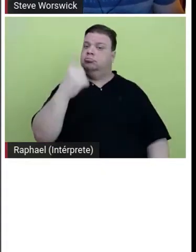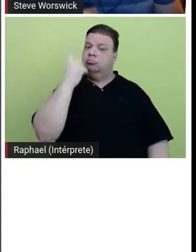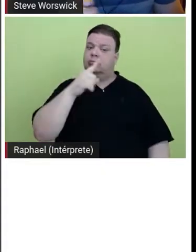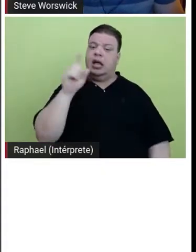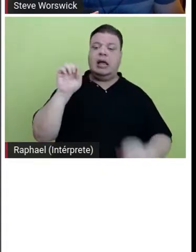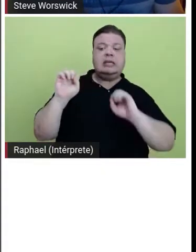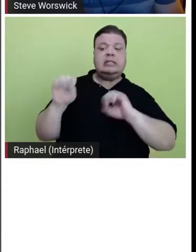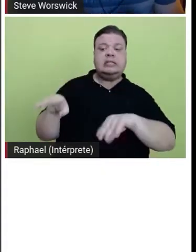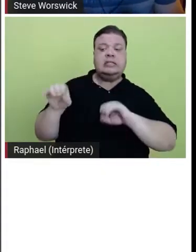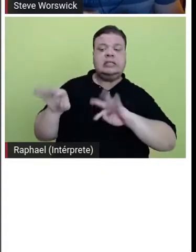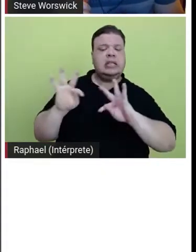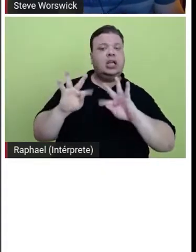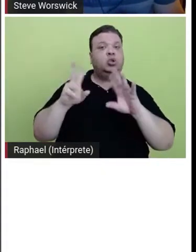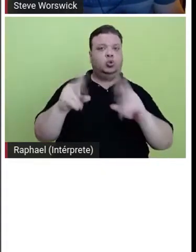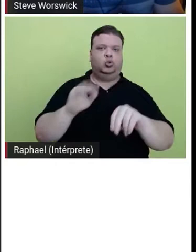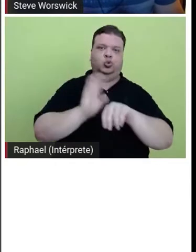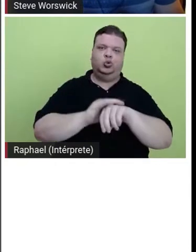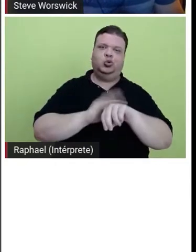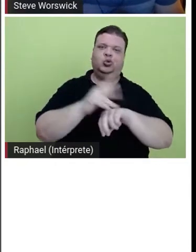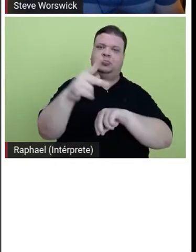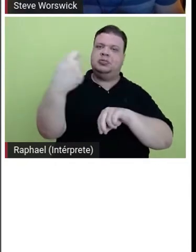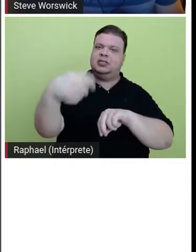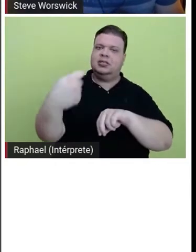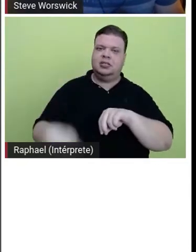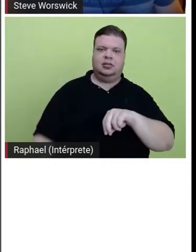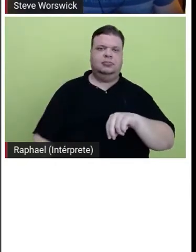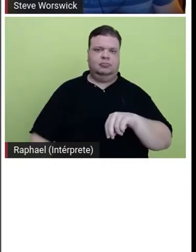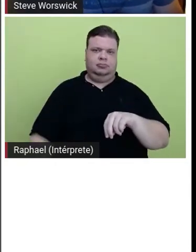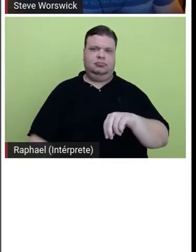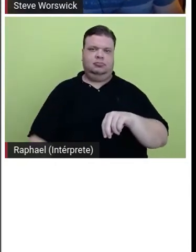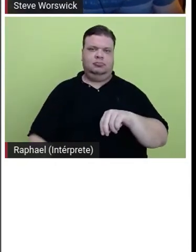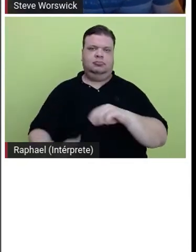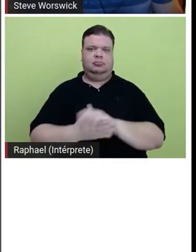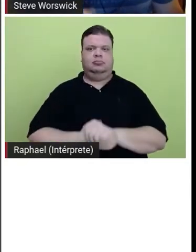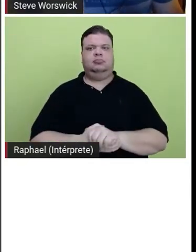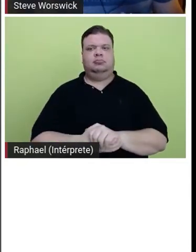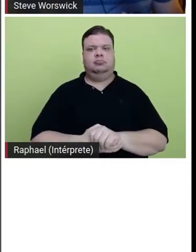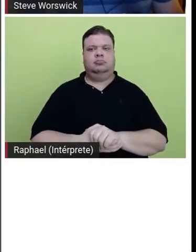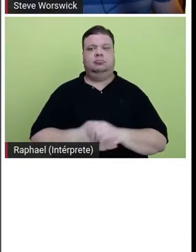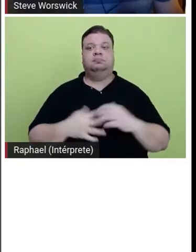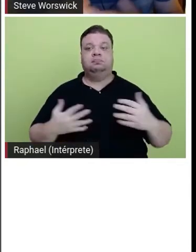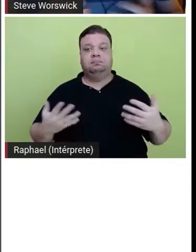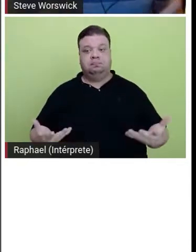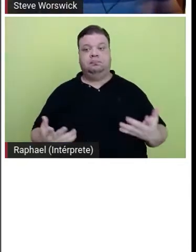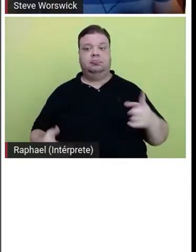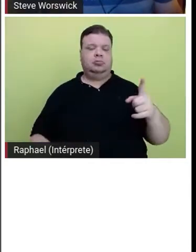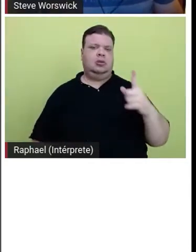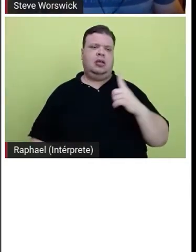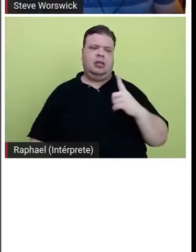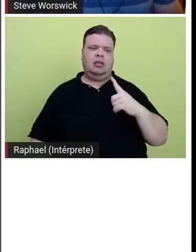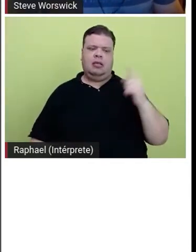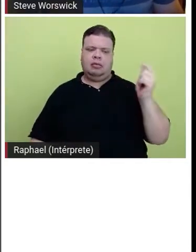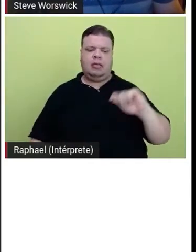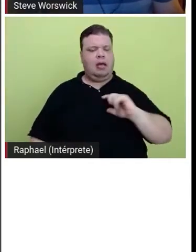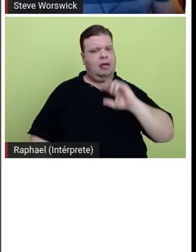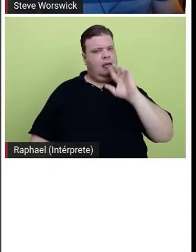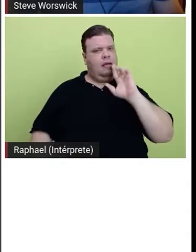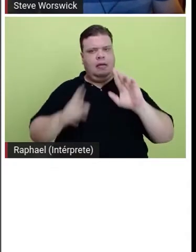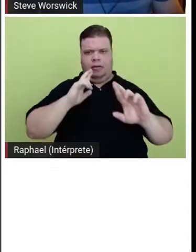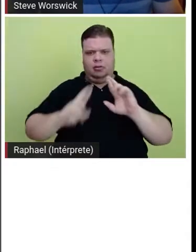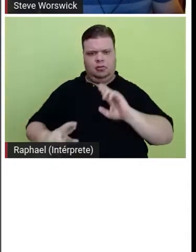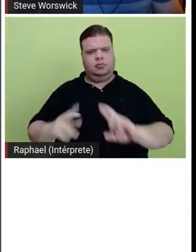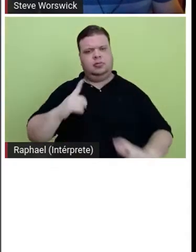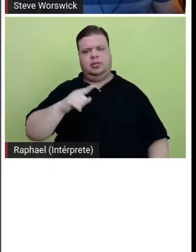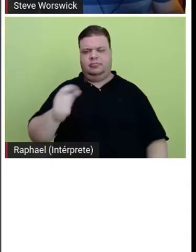So using all this information, Kooky, the old name there, Mitsuko, but it will say it smells a bit like a crown, which is a